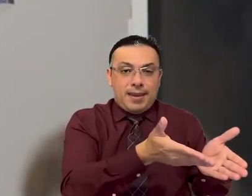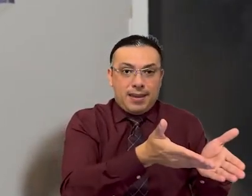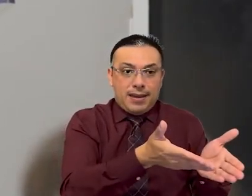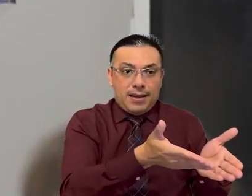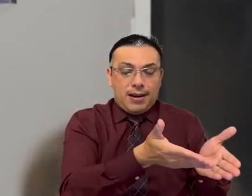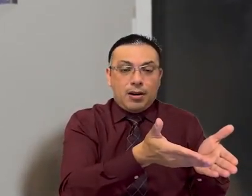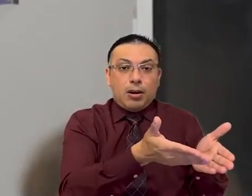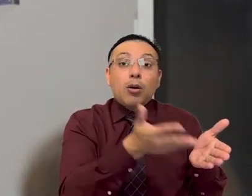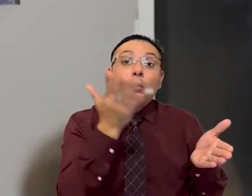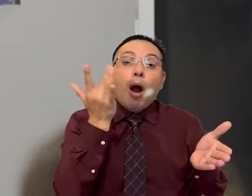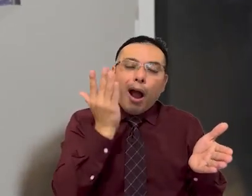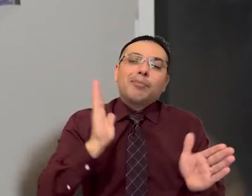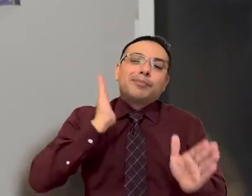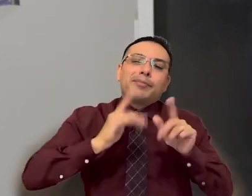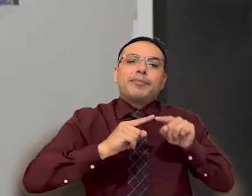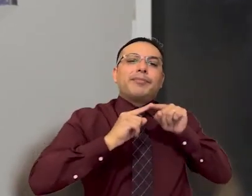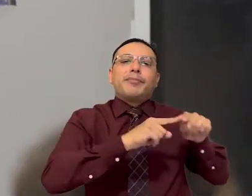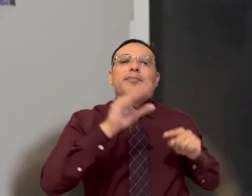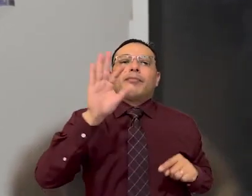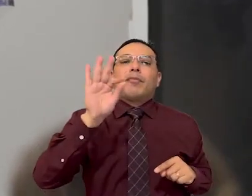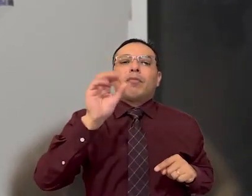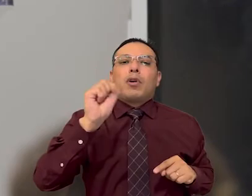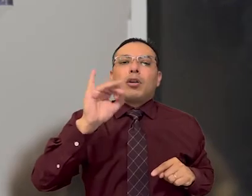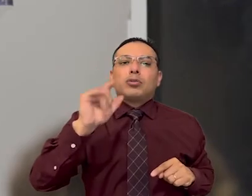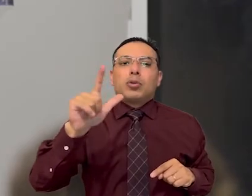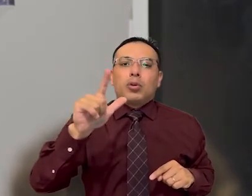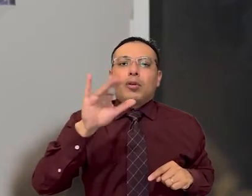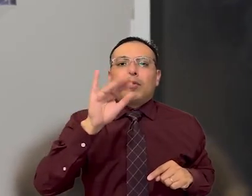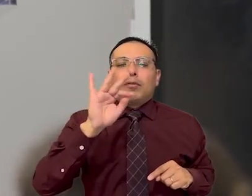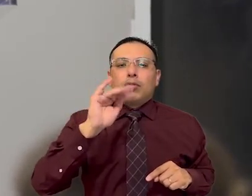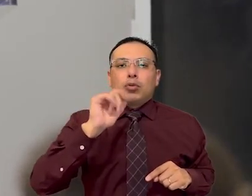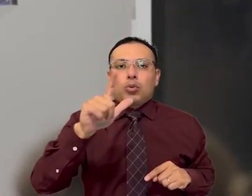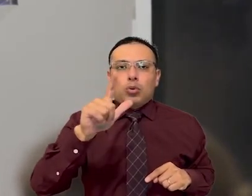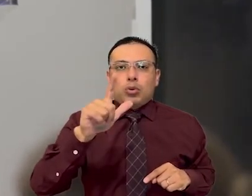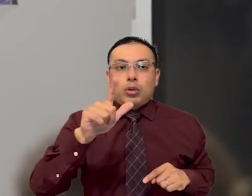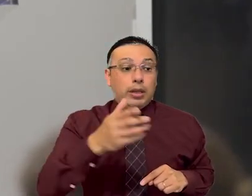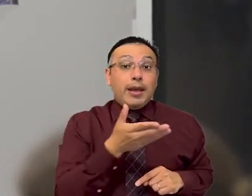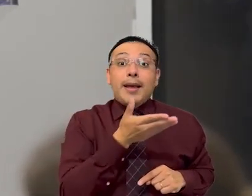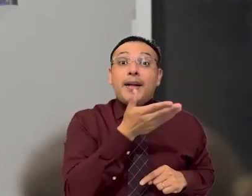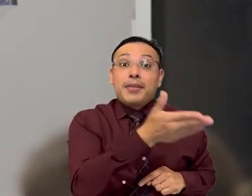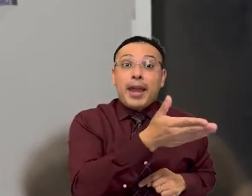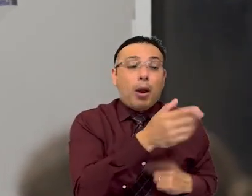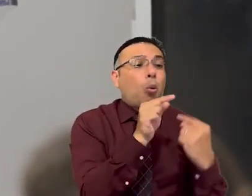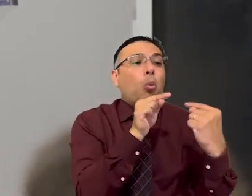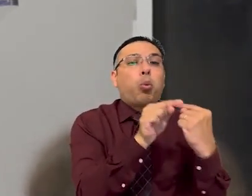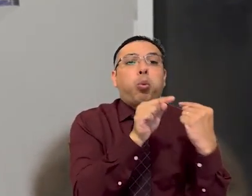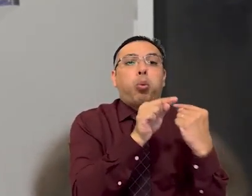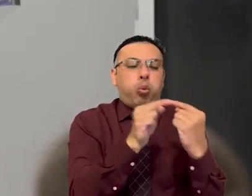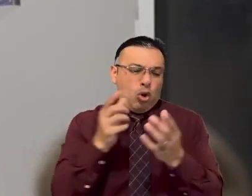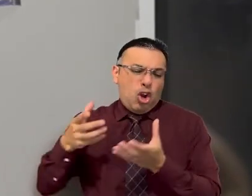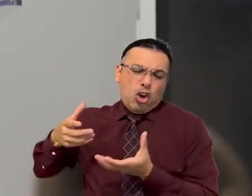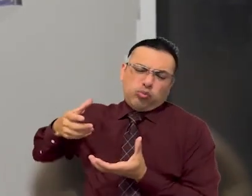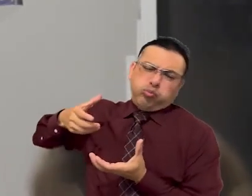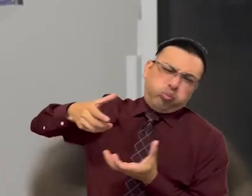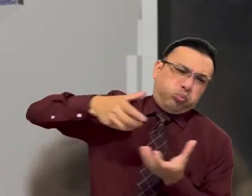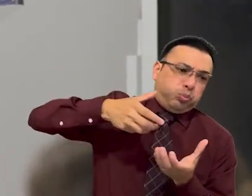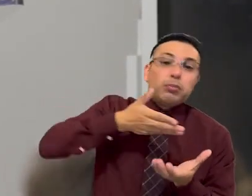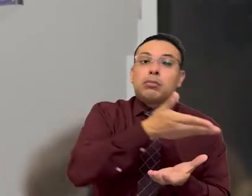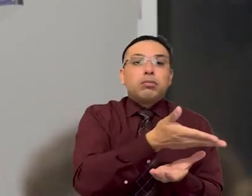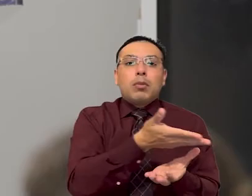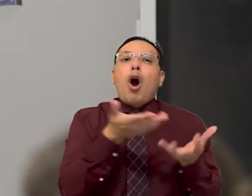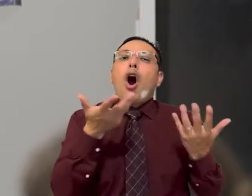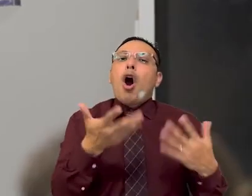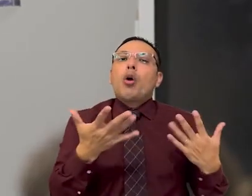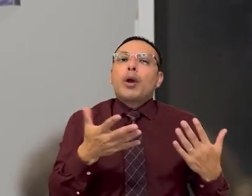way, that is a place that is not a dirt road where we're trying to shove 800 rows of cars, but rather where